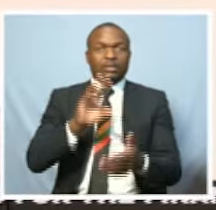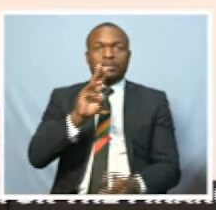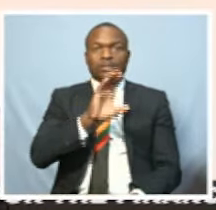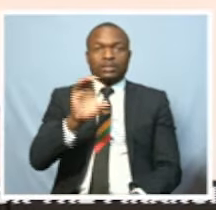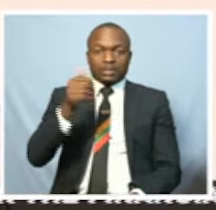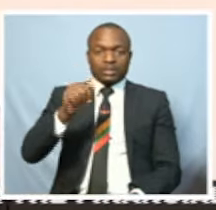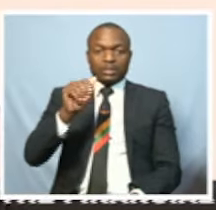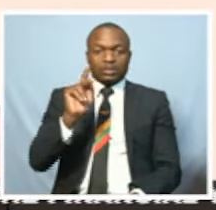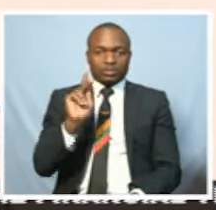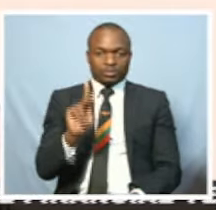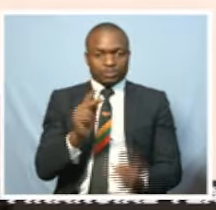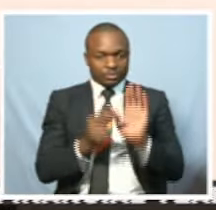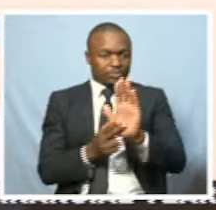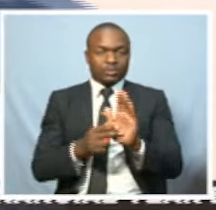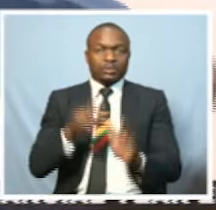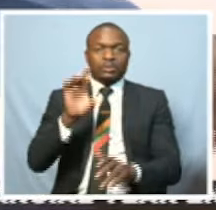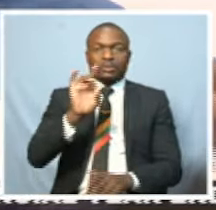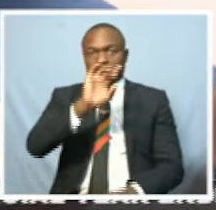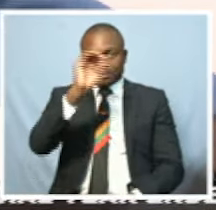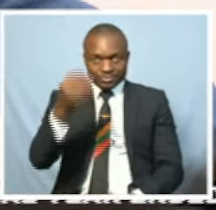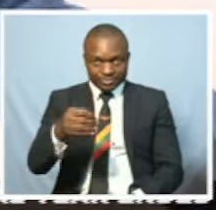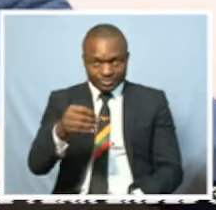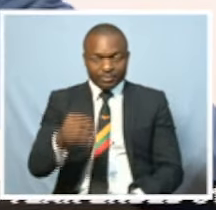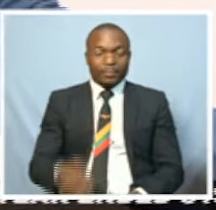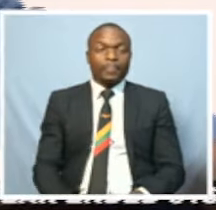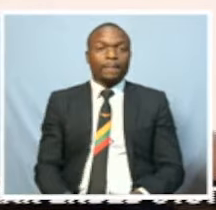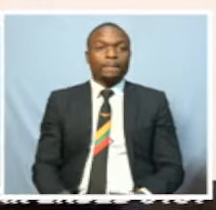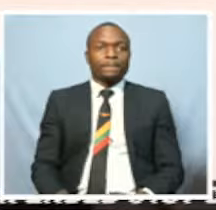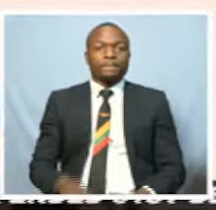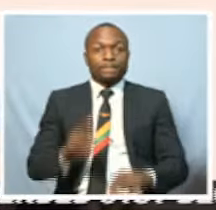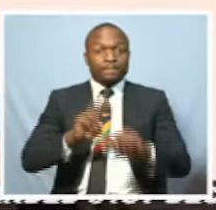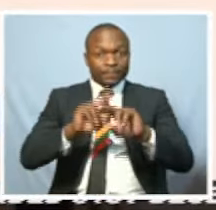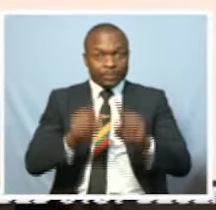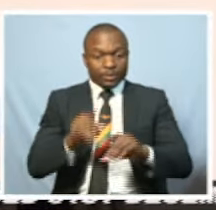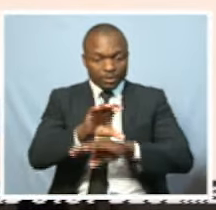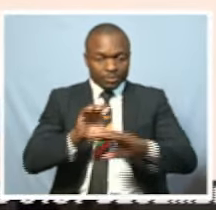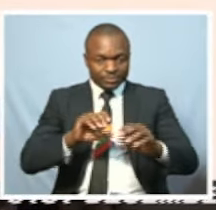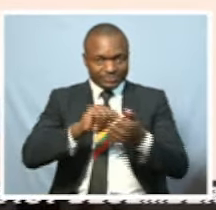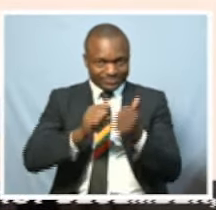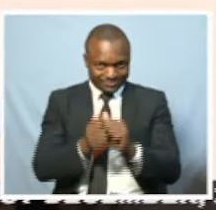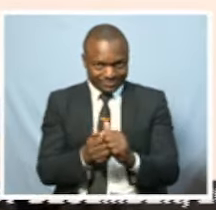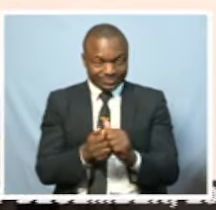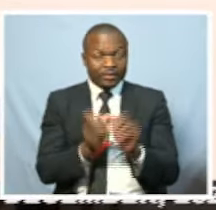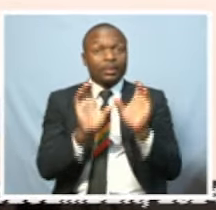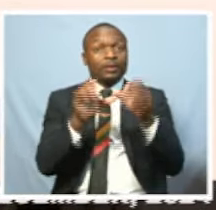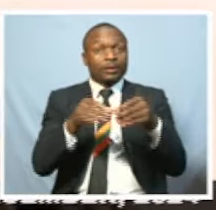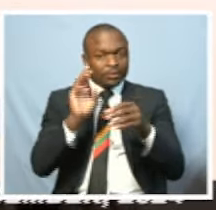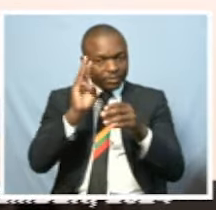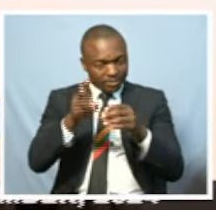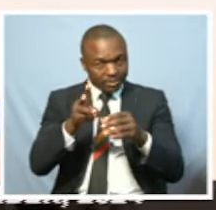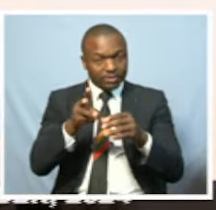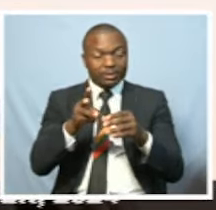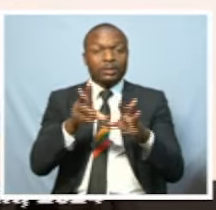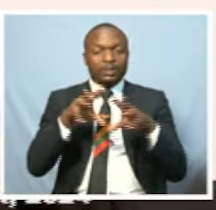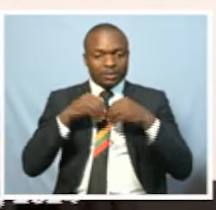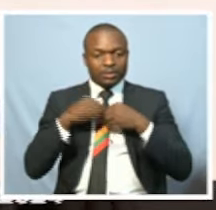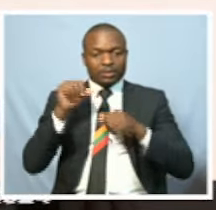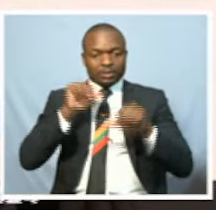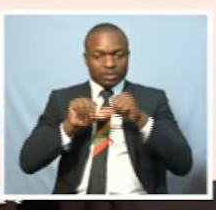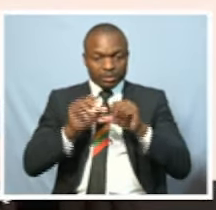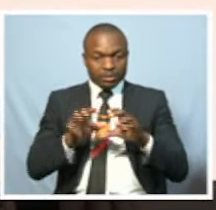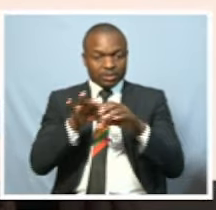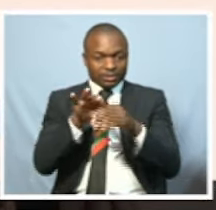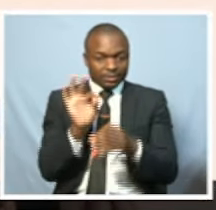253,610 kwacha, representing 8%. Chair, cause of the query, the council would like to acknowledge the observation